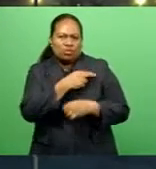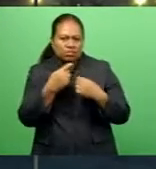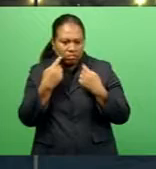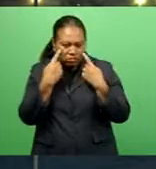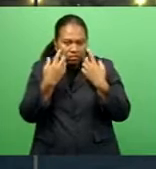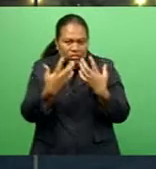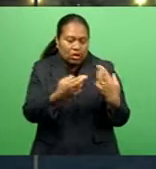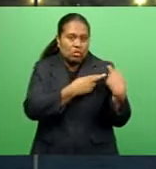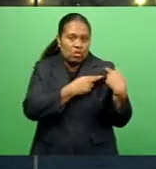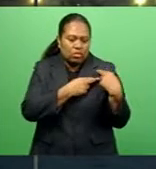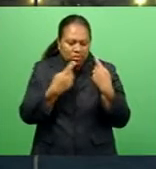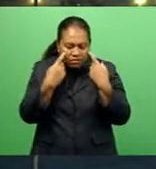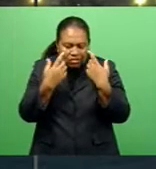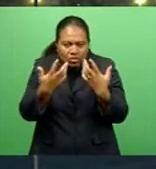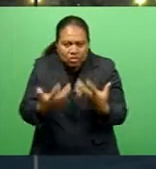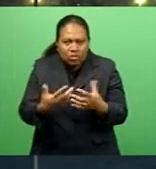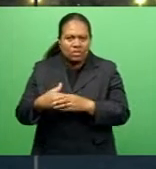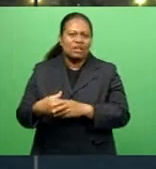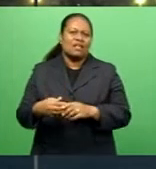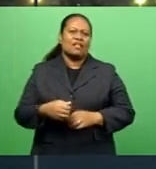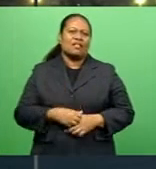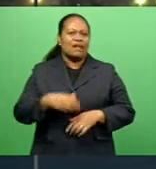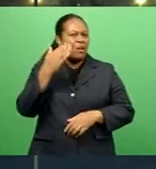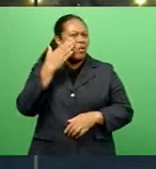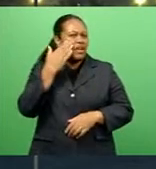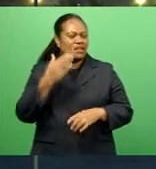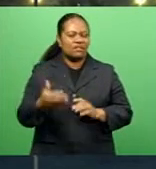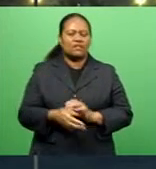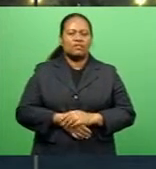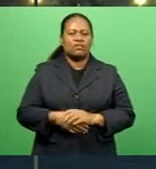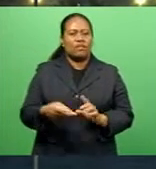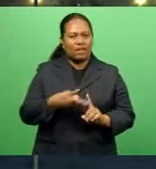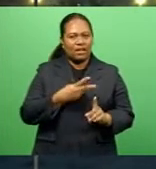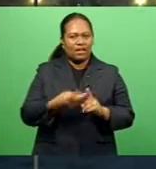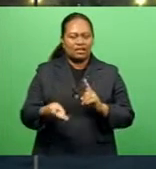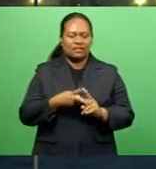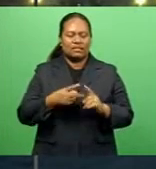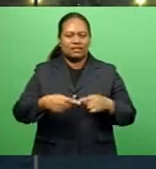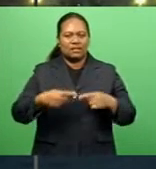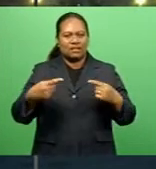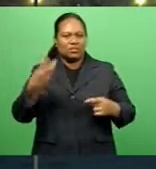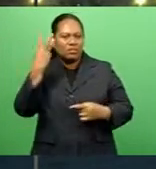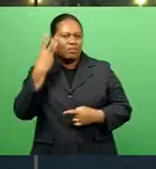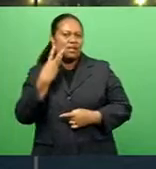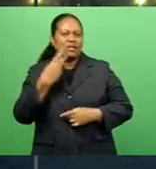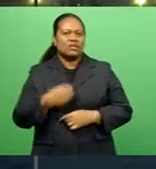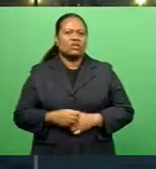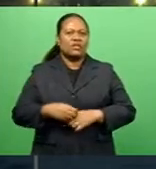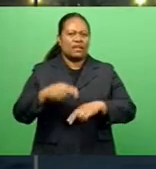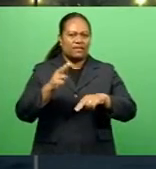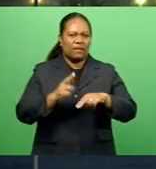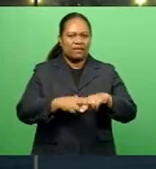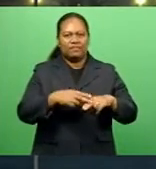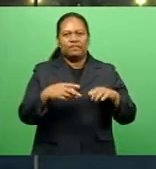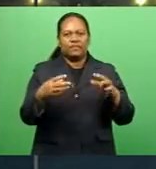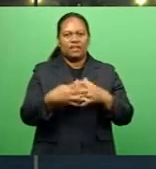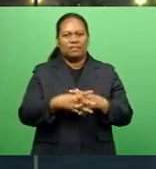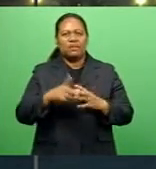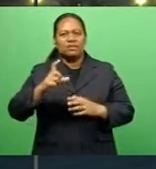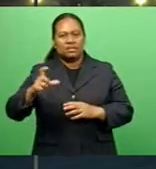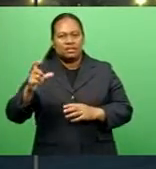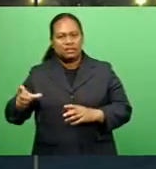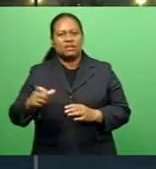violence against women. Like every year, the association will once again host the FIJI Women's Crisis Center Business House